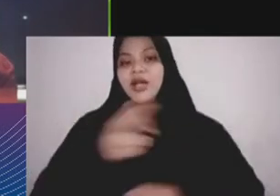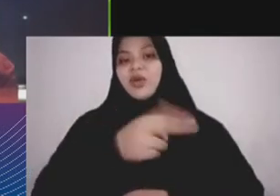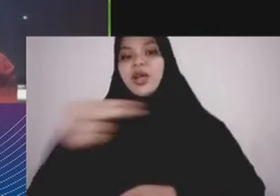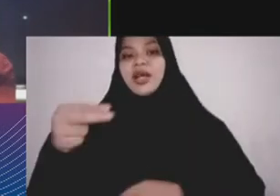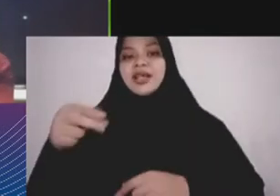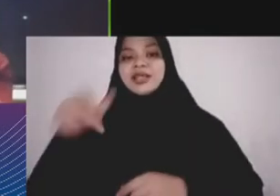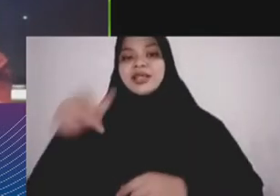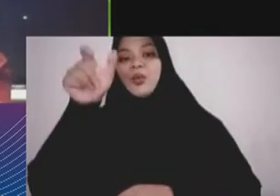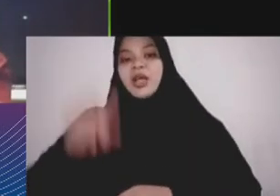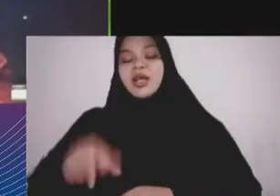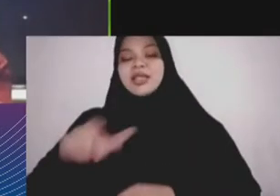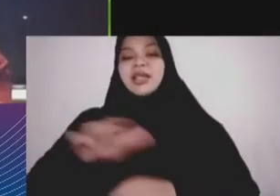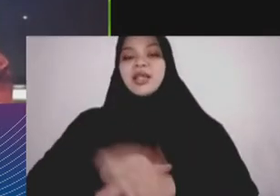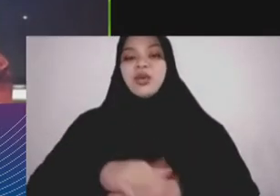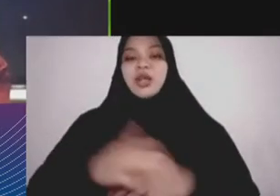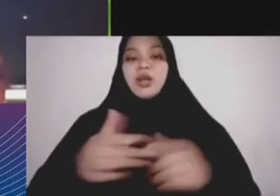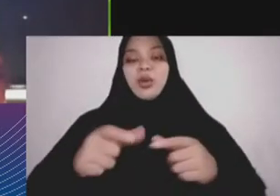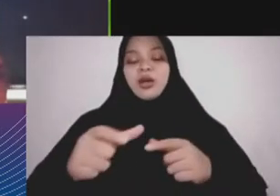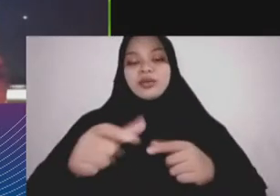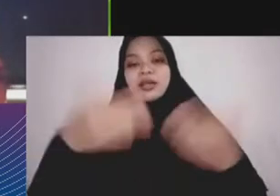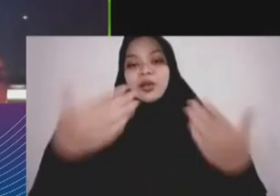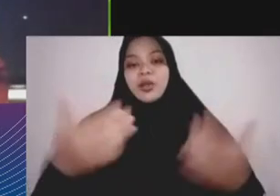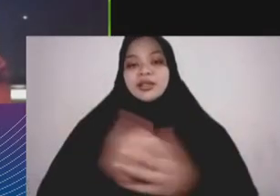down the process to sign it.